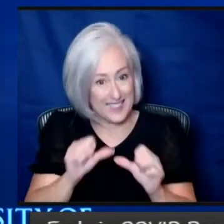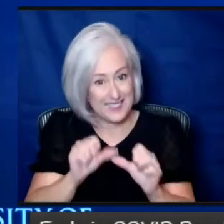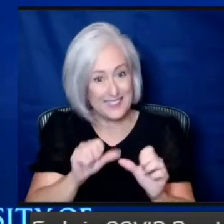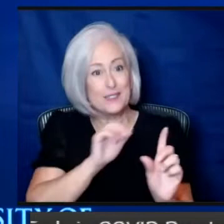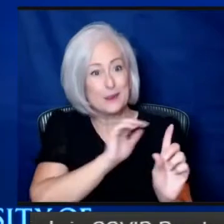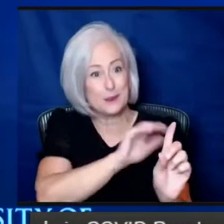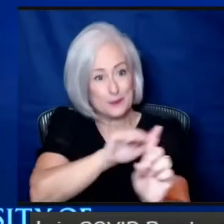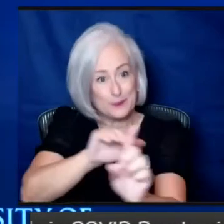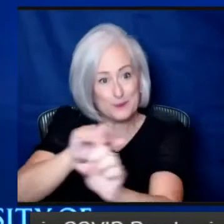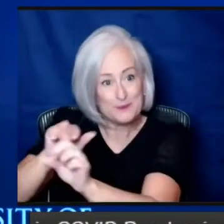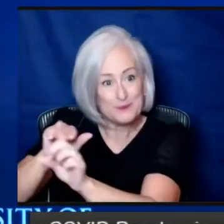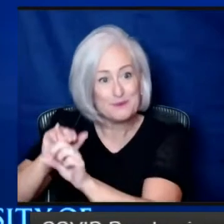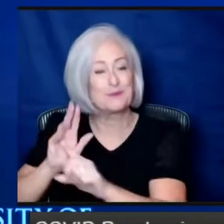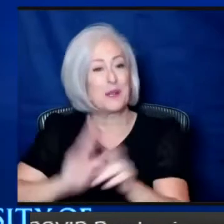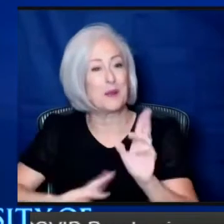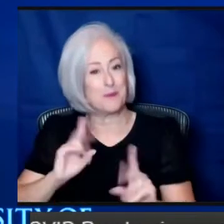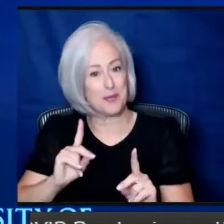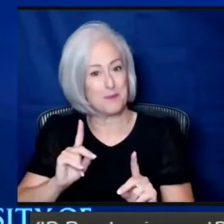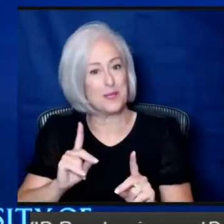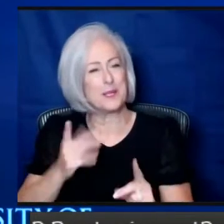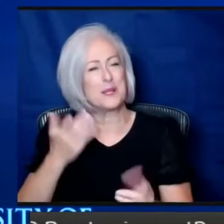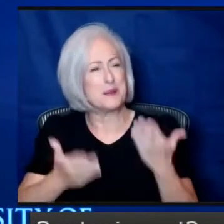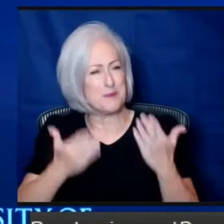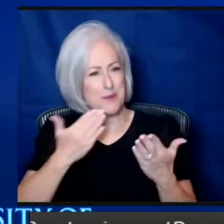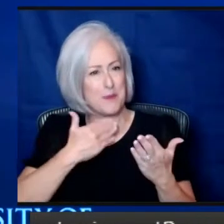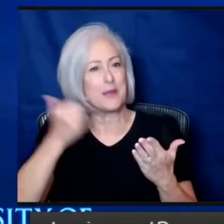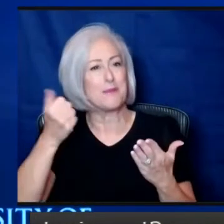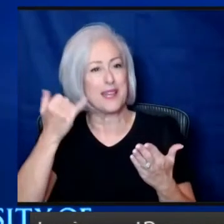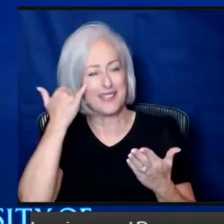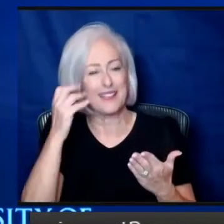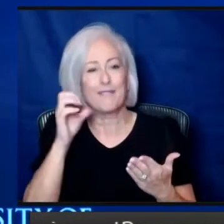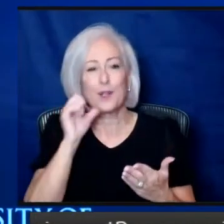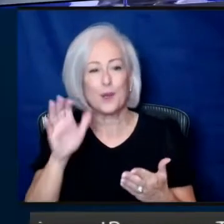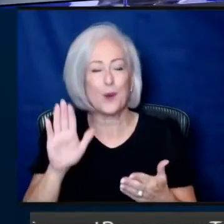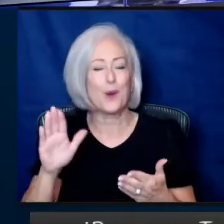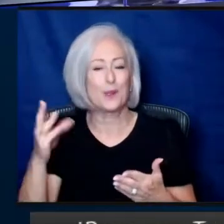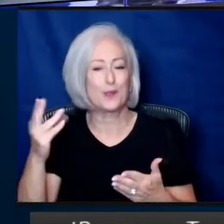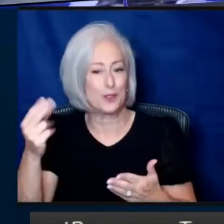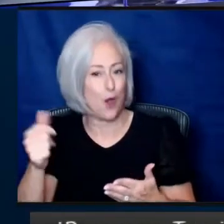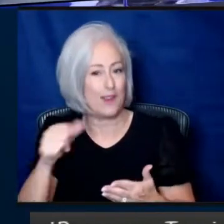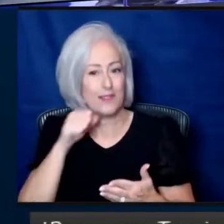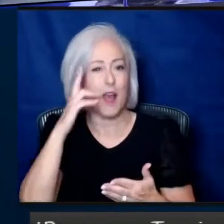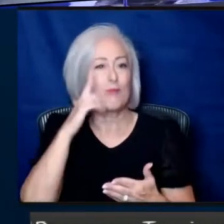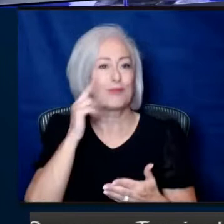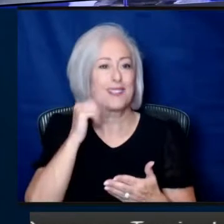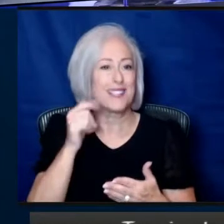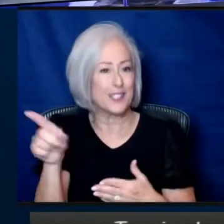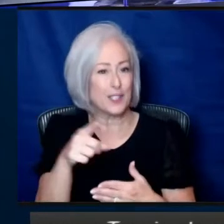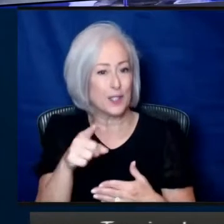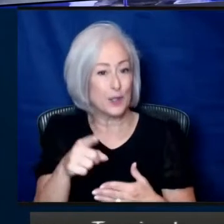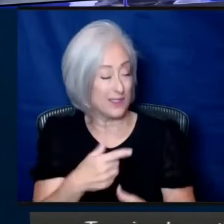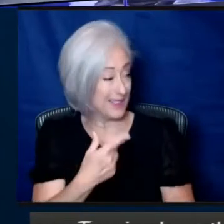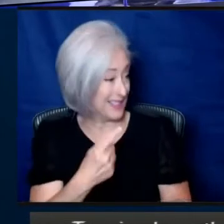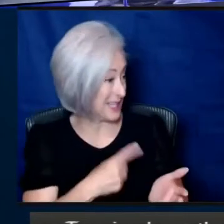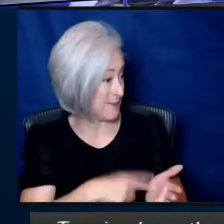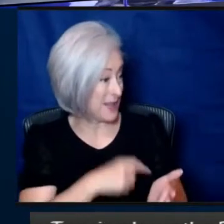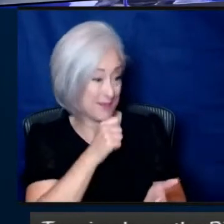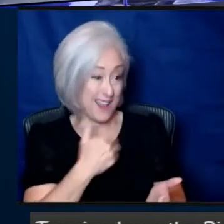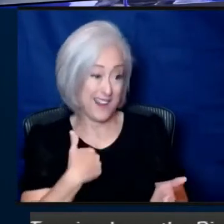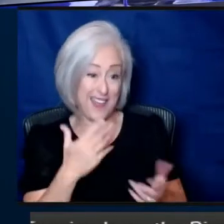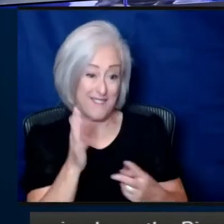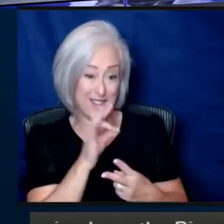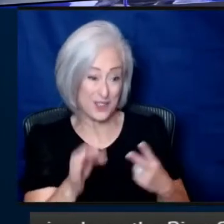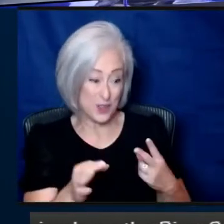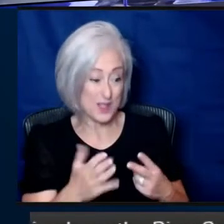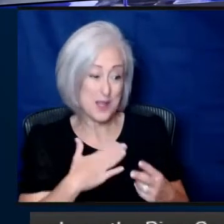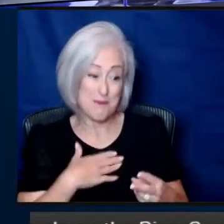reinforce the fact that it's probably a better idea if you're not letting your dog lick you. Sometimes you don't have a choice. I Have you know. met my dog? No. She knows what she wants and she goes in for